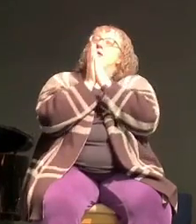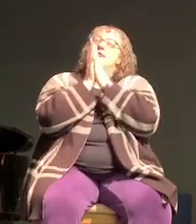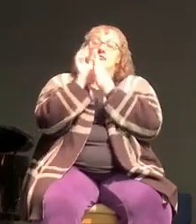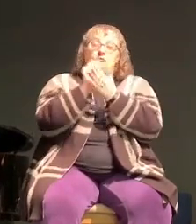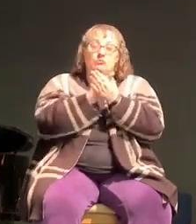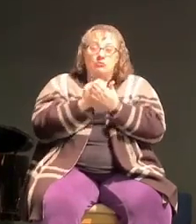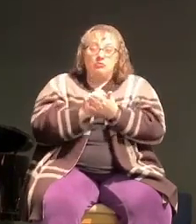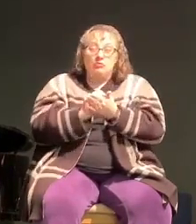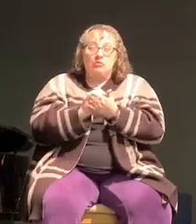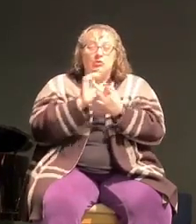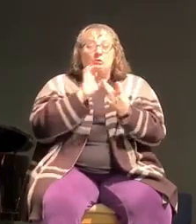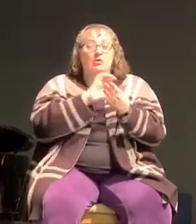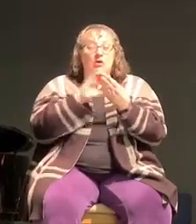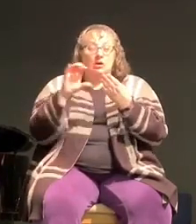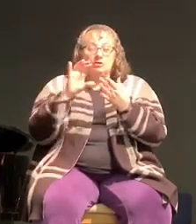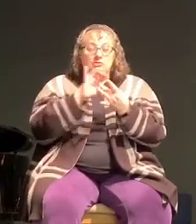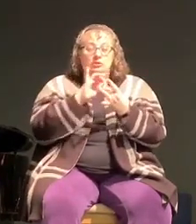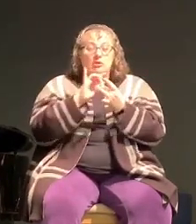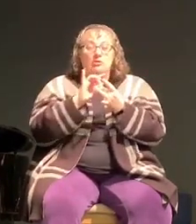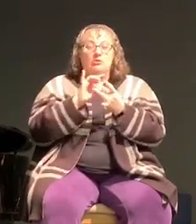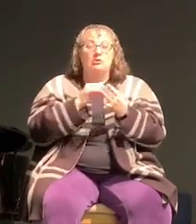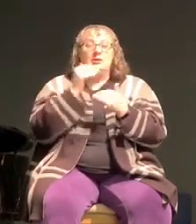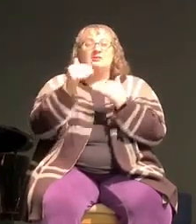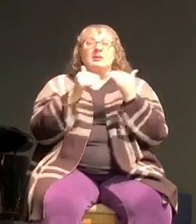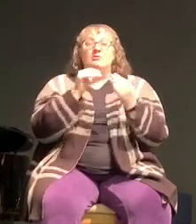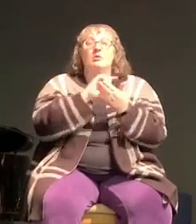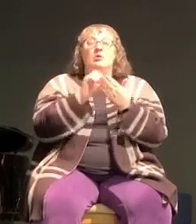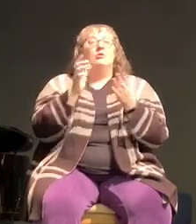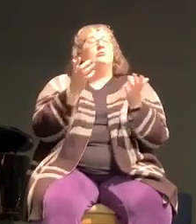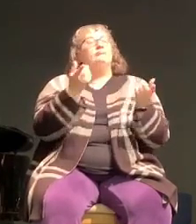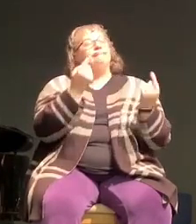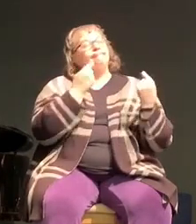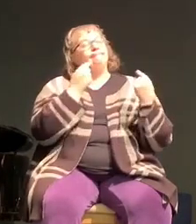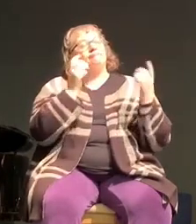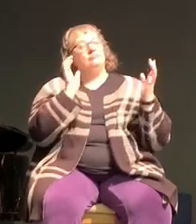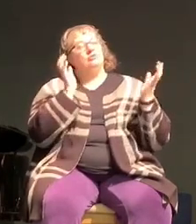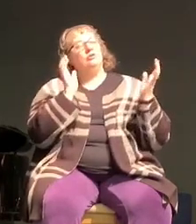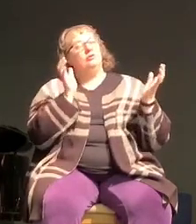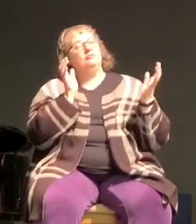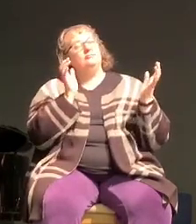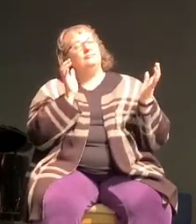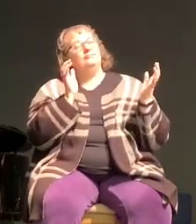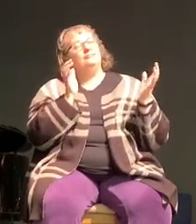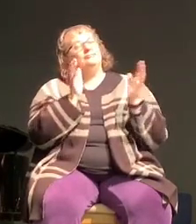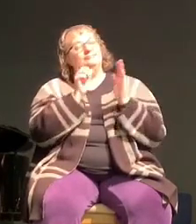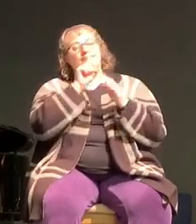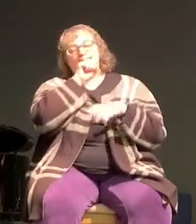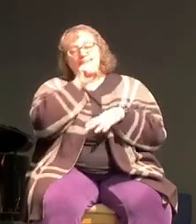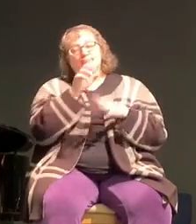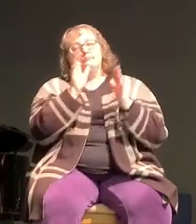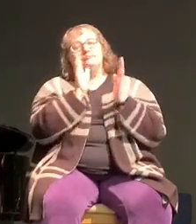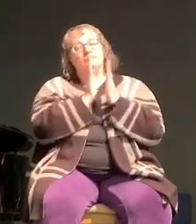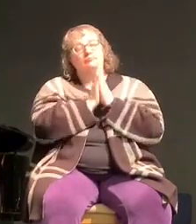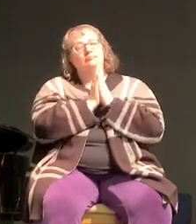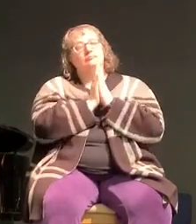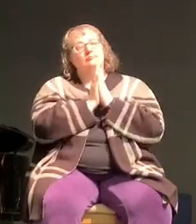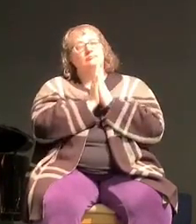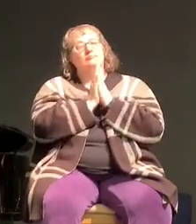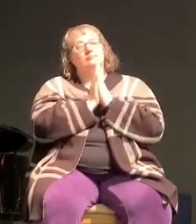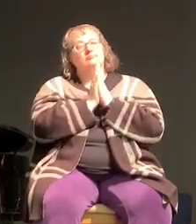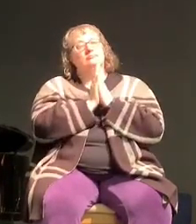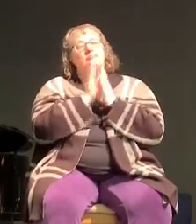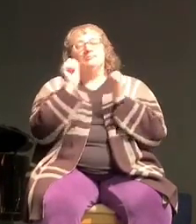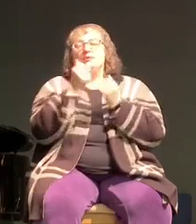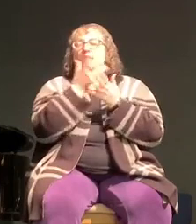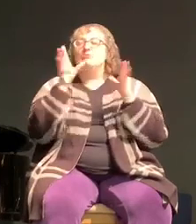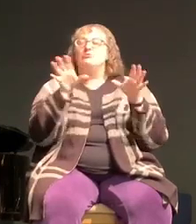write it in your connection cards or your next step cards or come talk to us. We'd love to pray for you. If you have anything that you'd like to